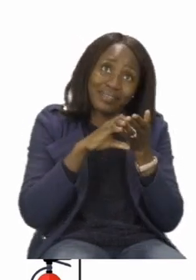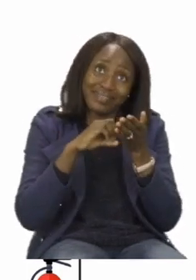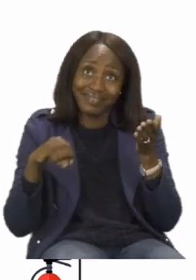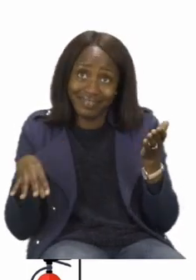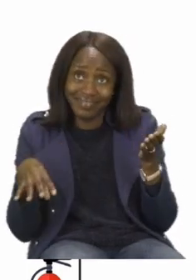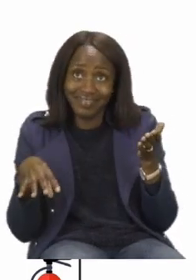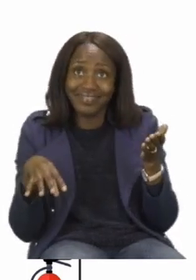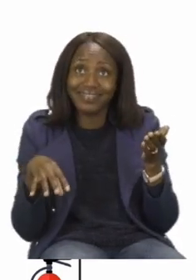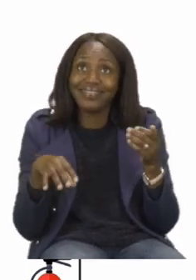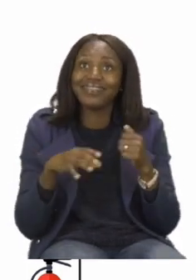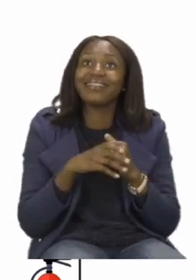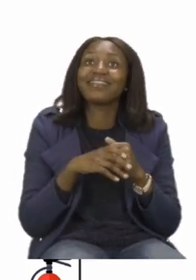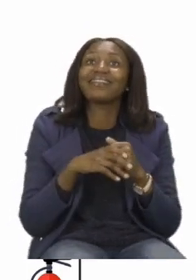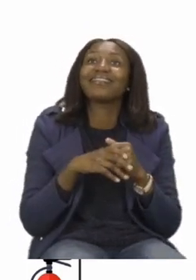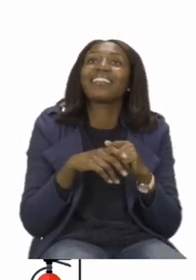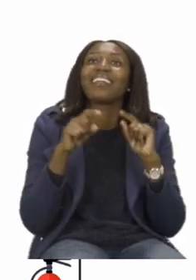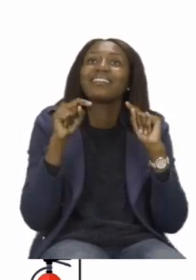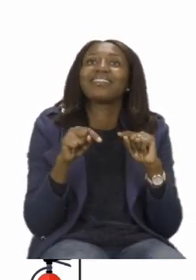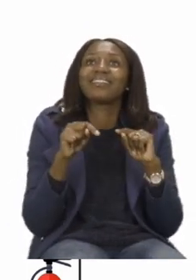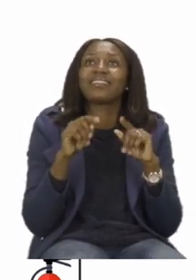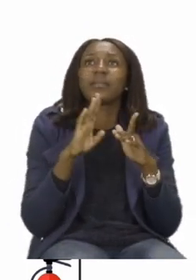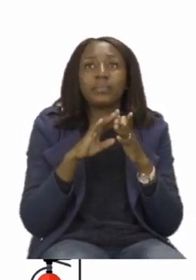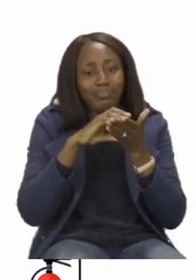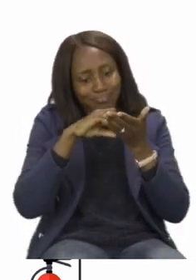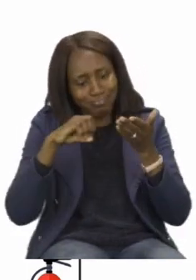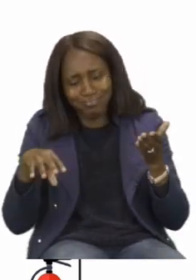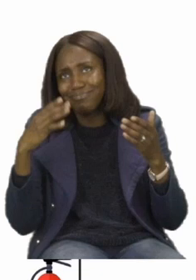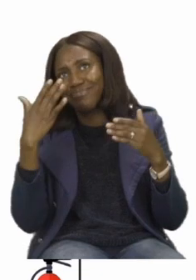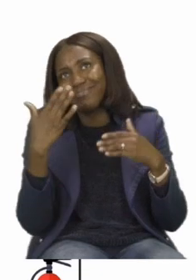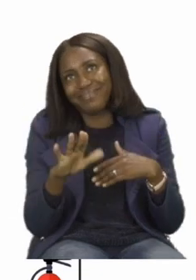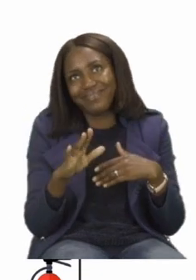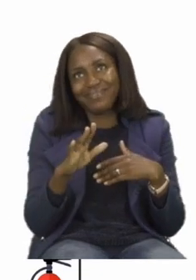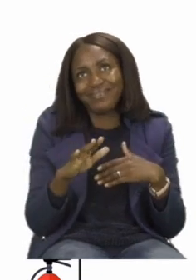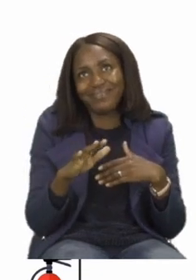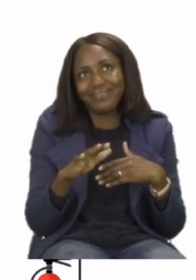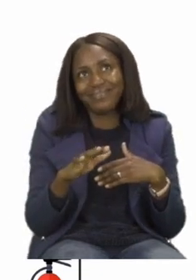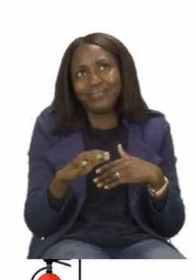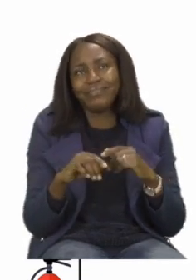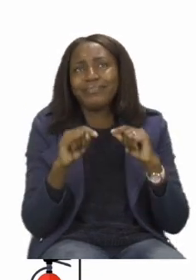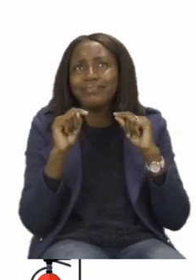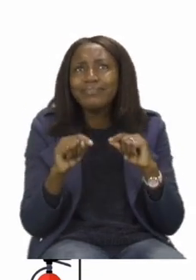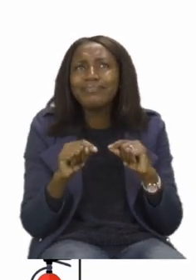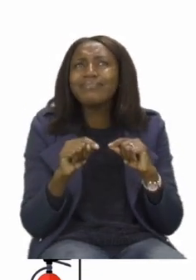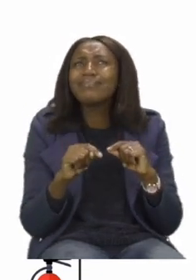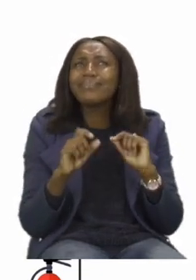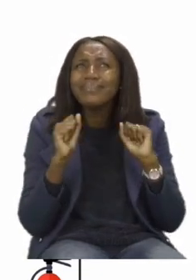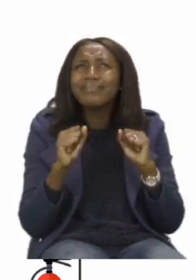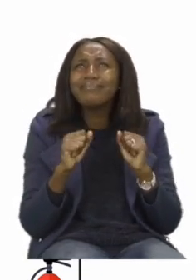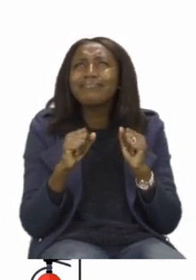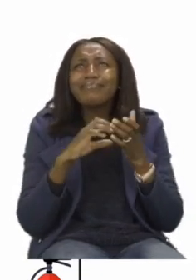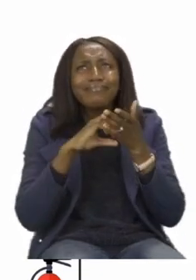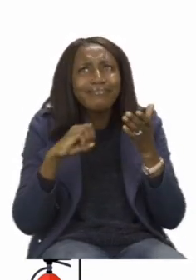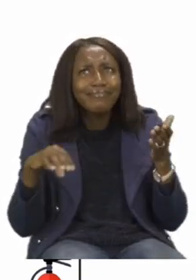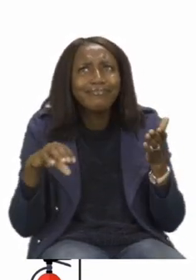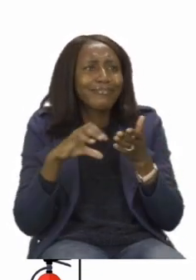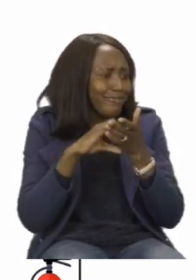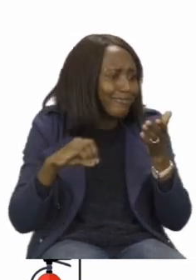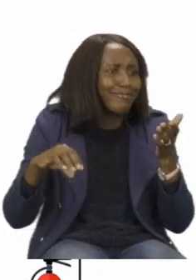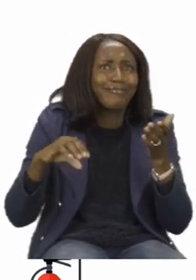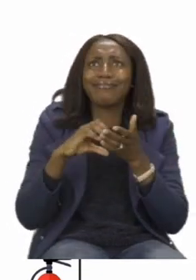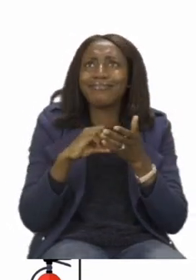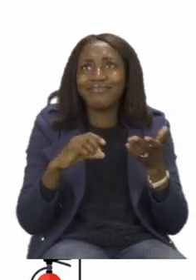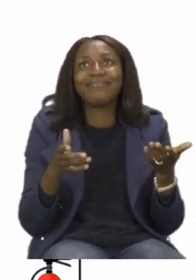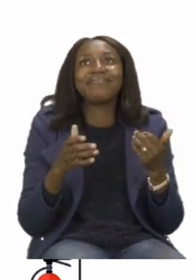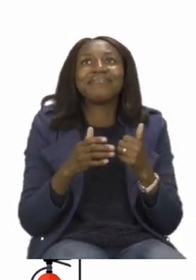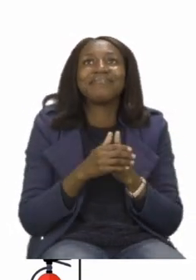computation. Today is all about subtraction. It's going to be our job to solve the sums we can see. So, we're going to